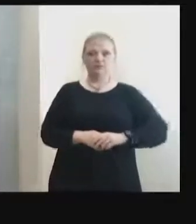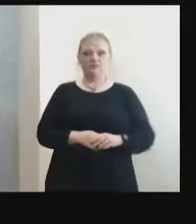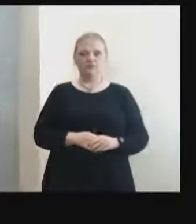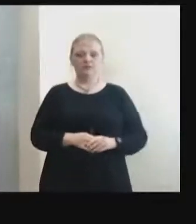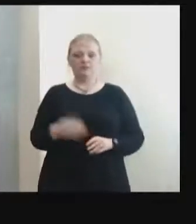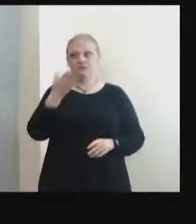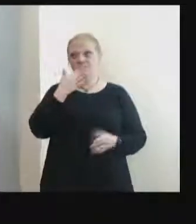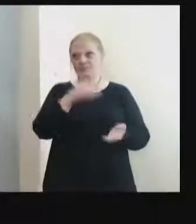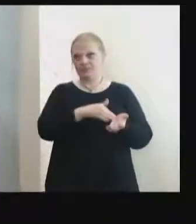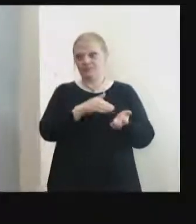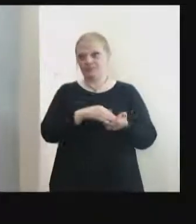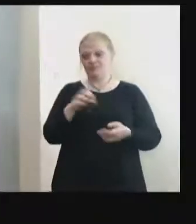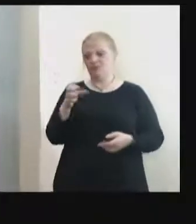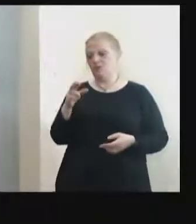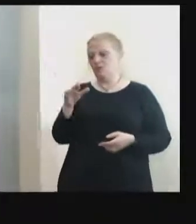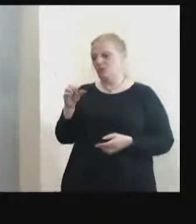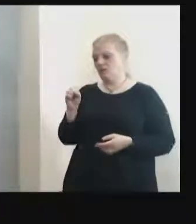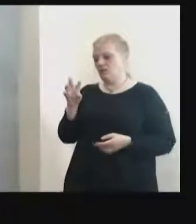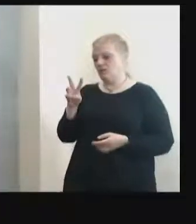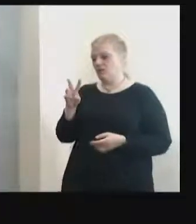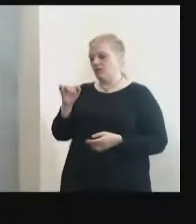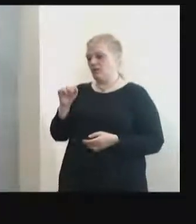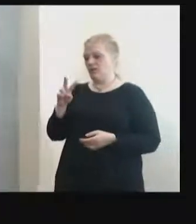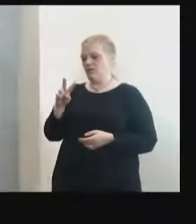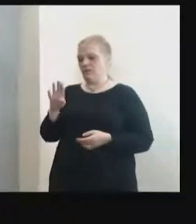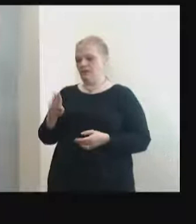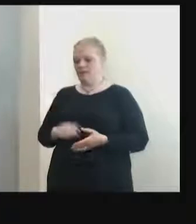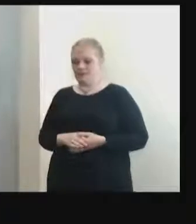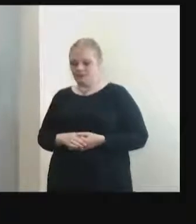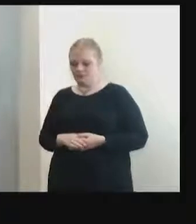Thank you, Doctor. Chris Horvatis, WIVB-TV.